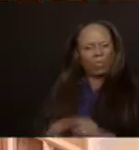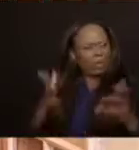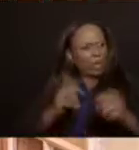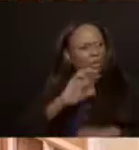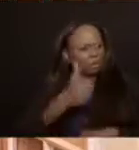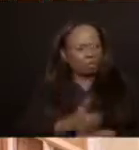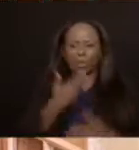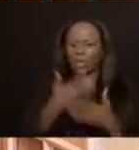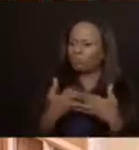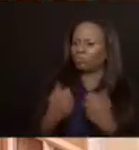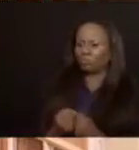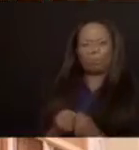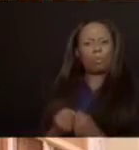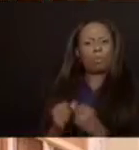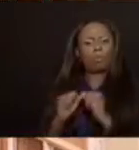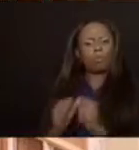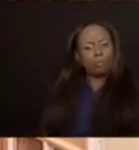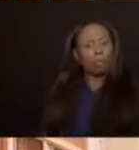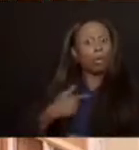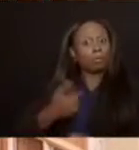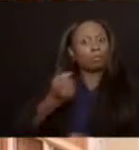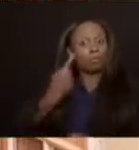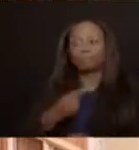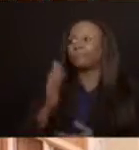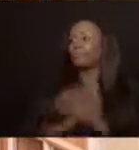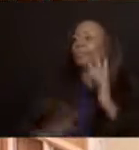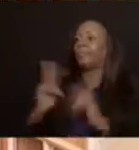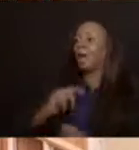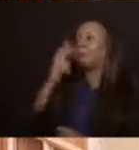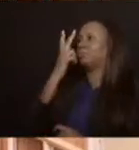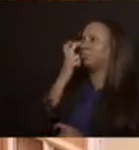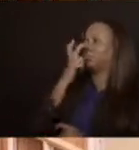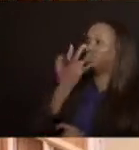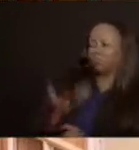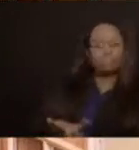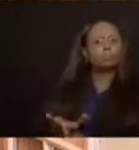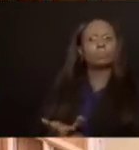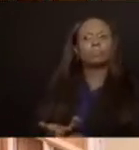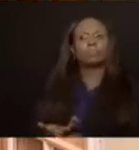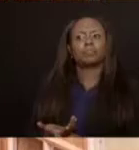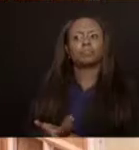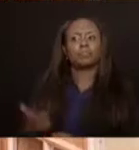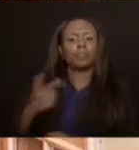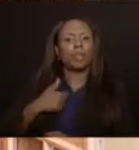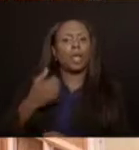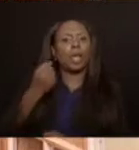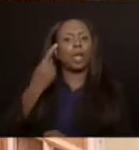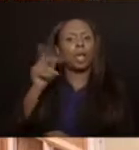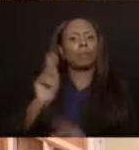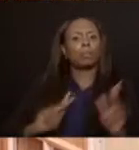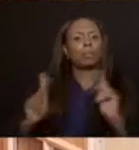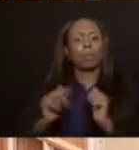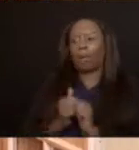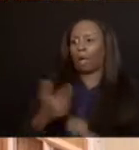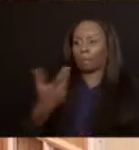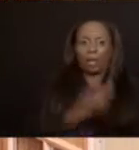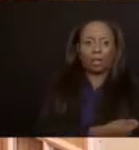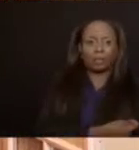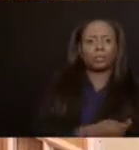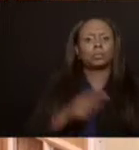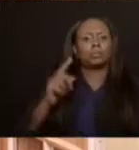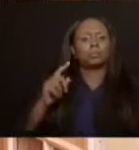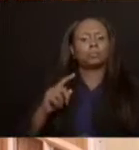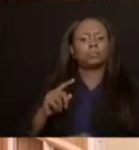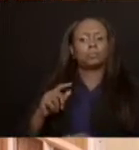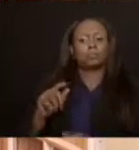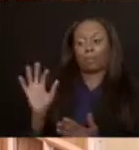way. And I understand the concerns and the doubts of people initially. I even understood them with the vaccinations when we started in February earlier